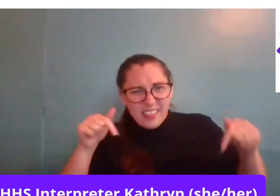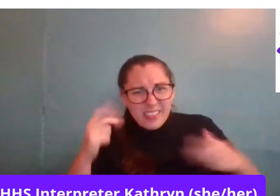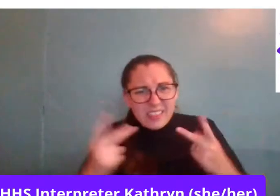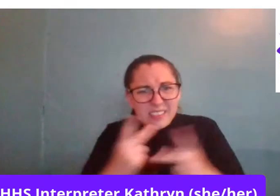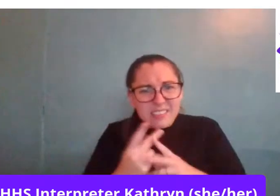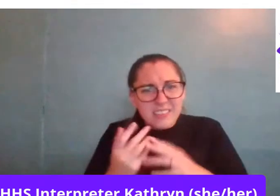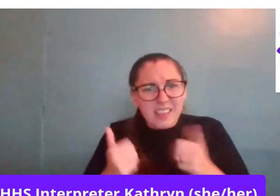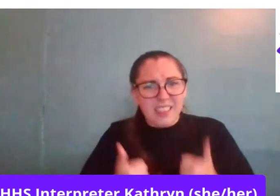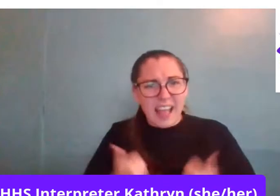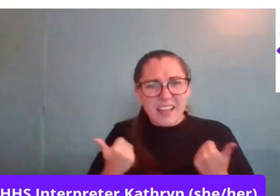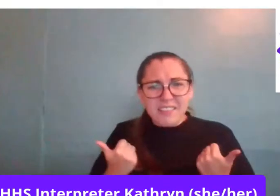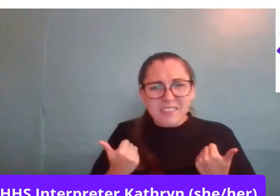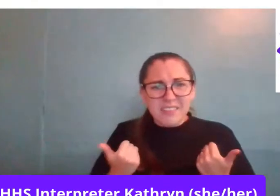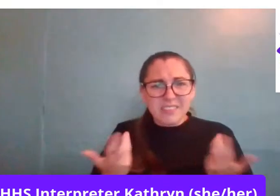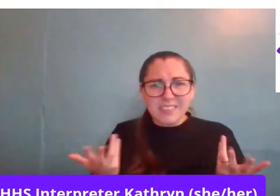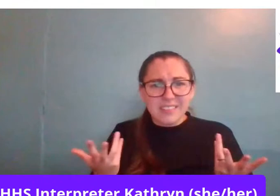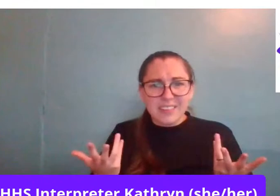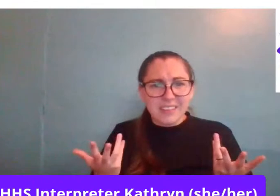I just,